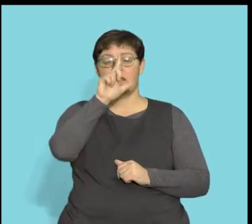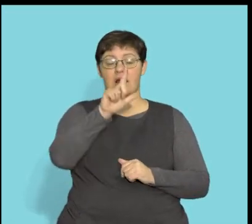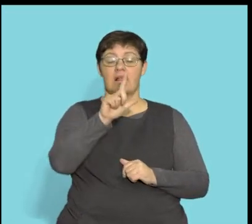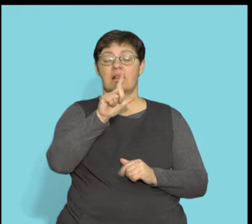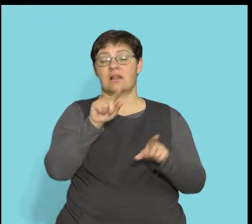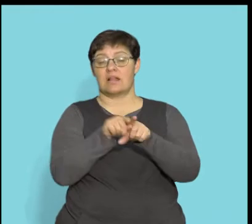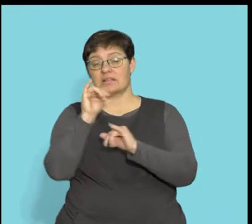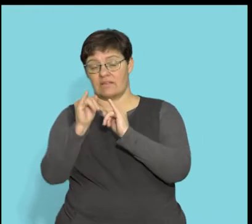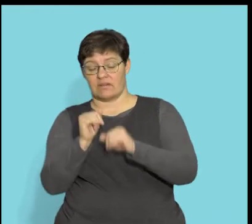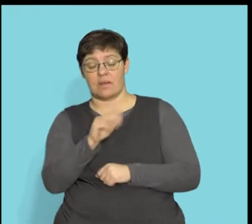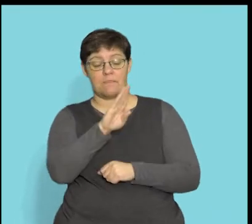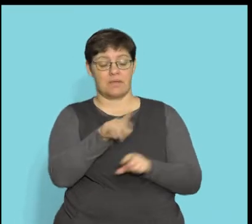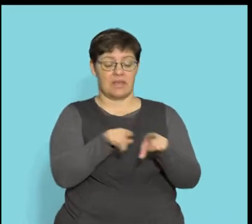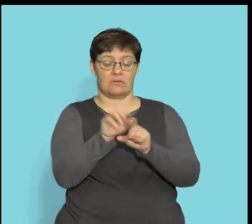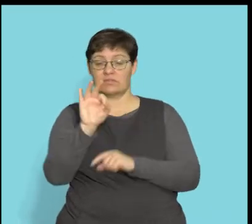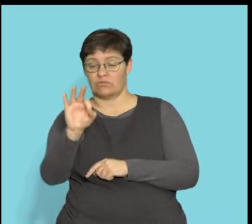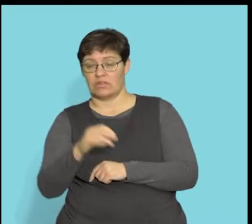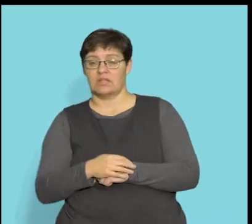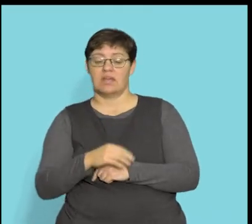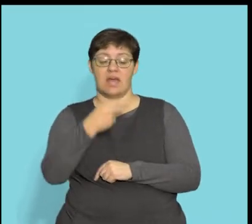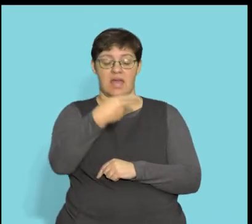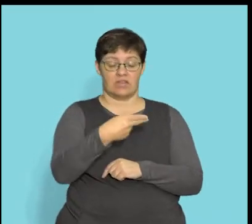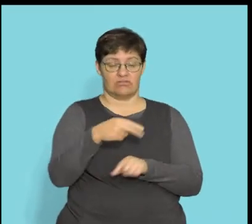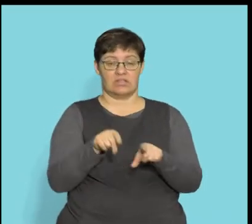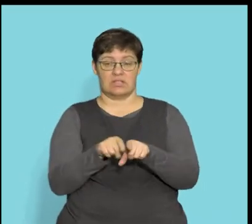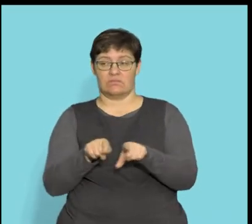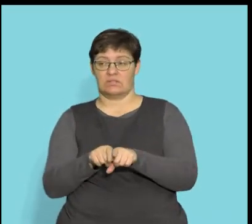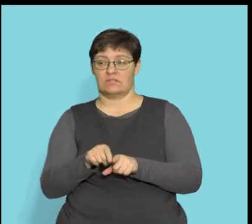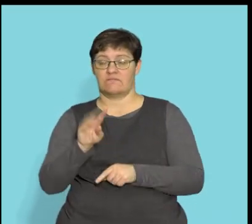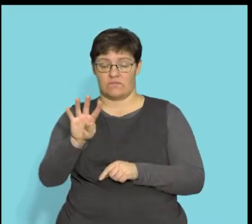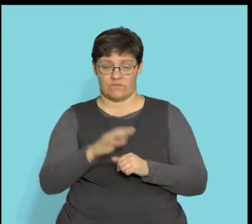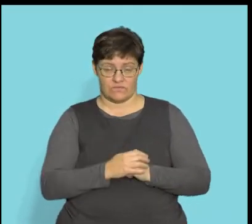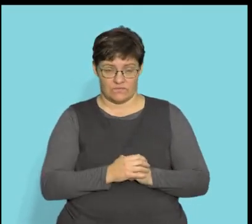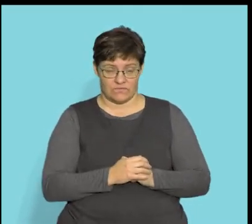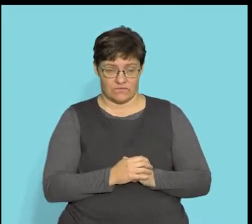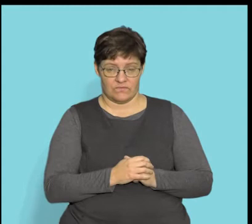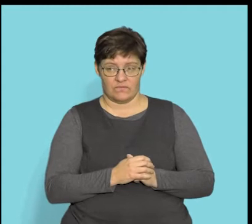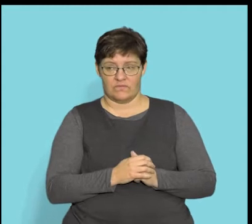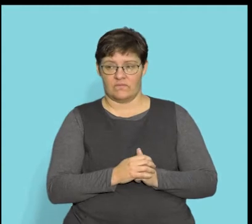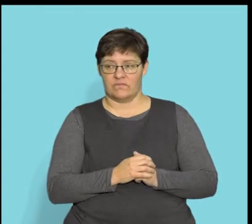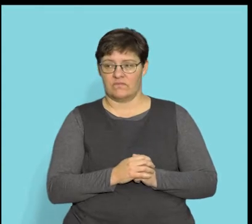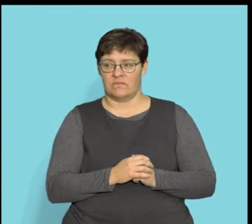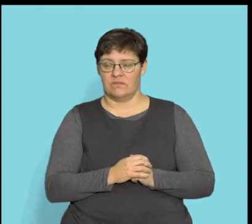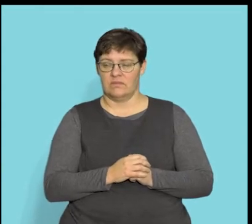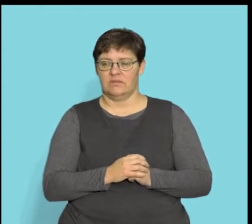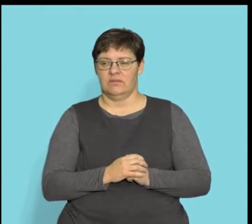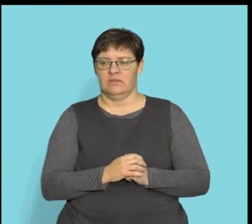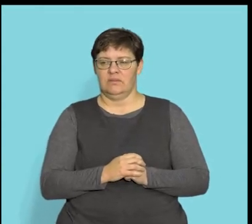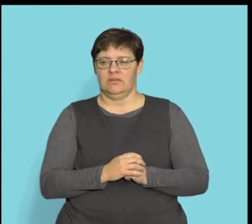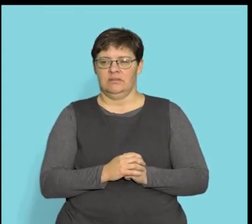11, my breadth is 3, and my height is 4.